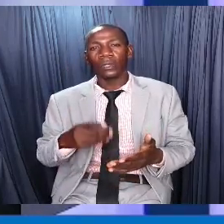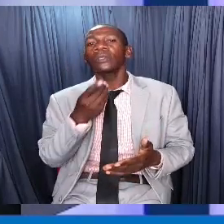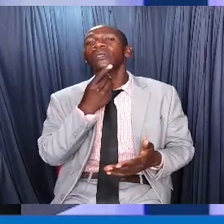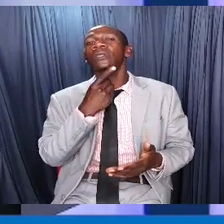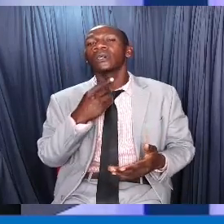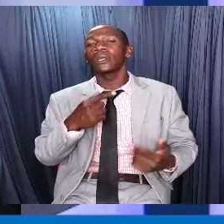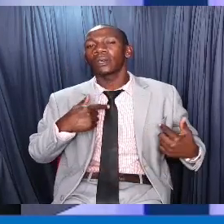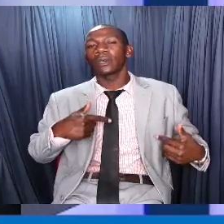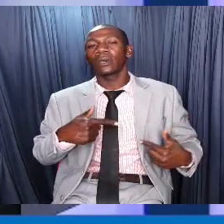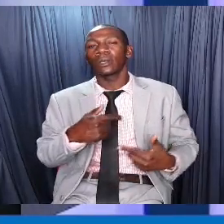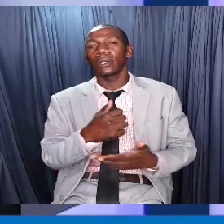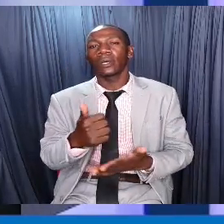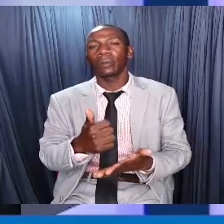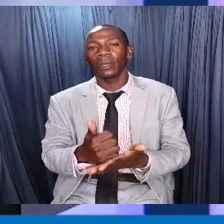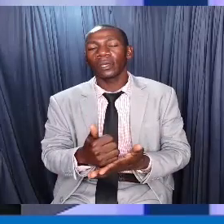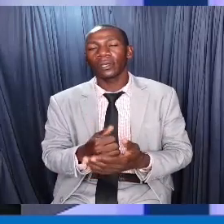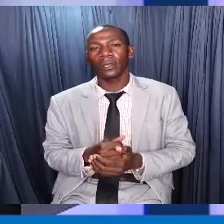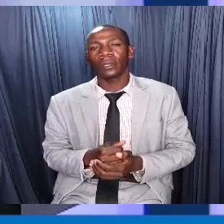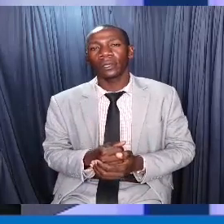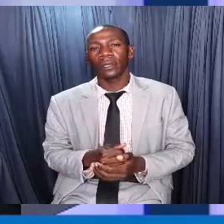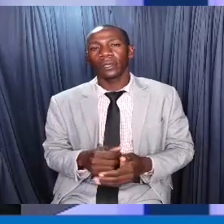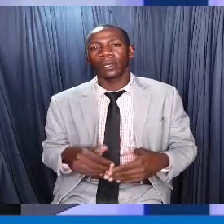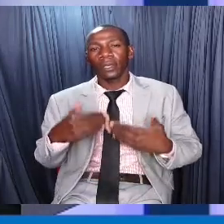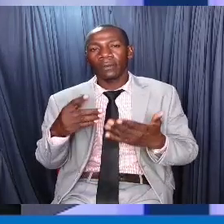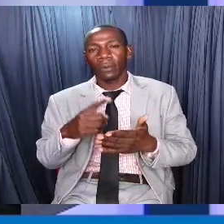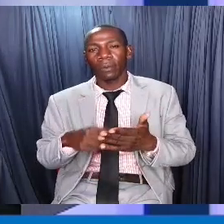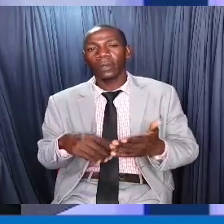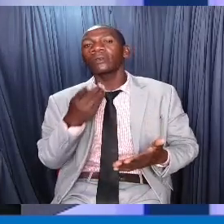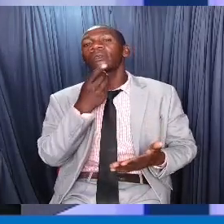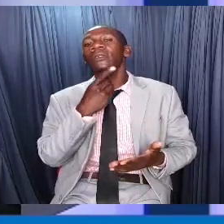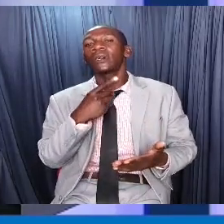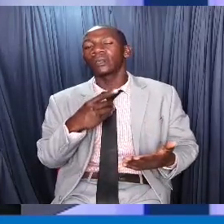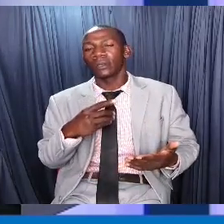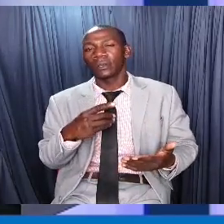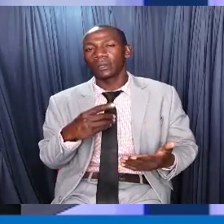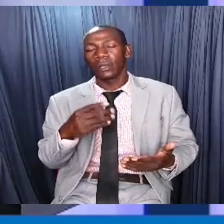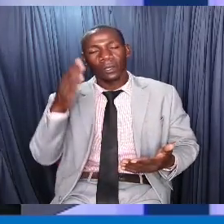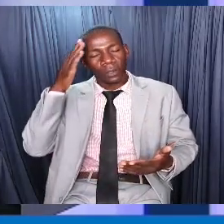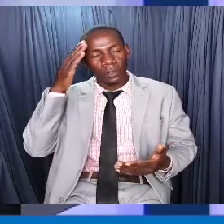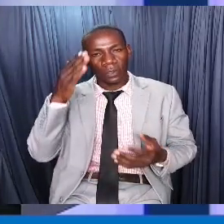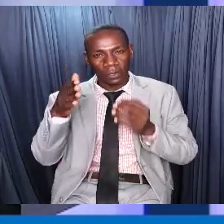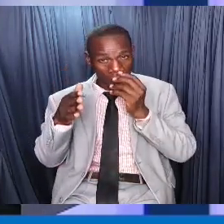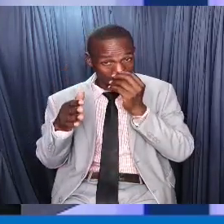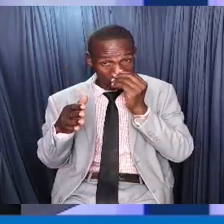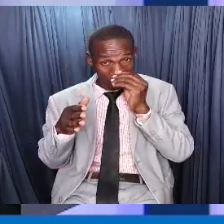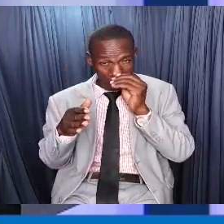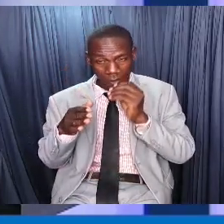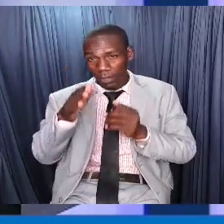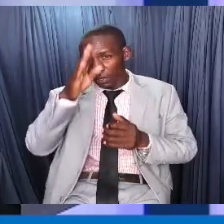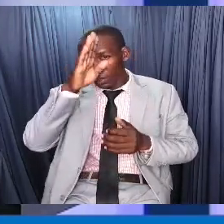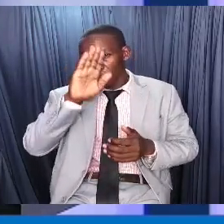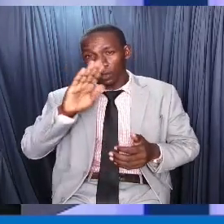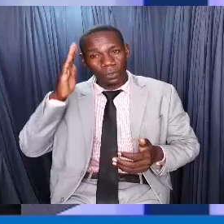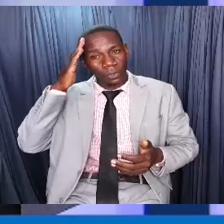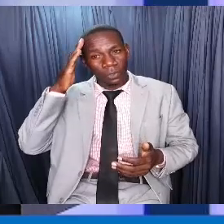heart needs. Amen. Giving us all our heart desires. Yeye, once we recognize him, Mungu naye